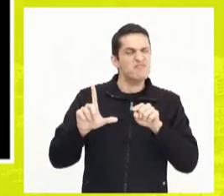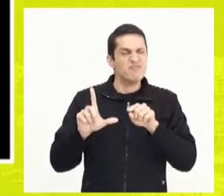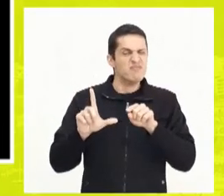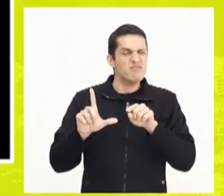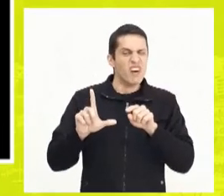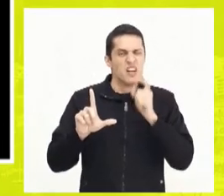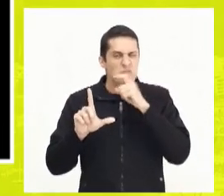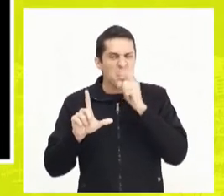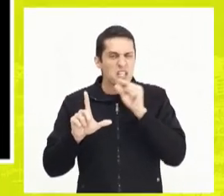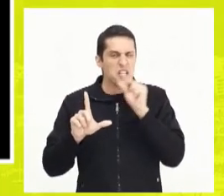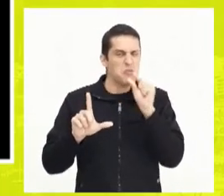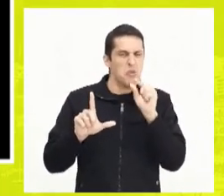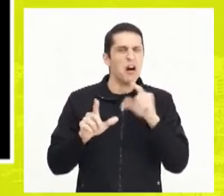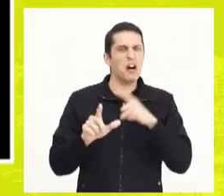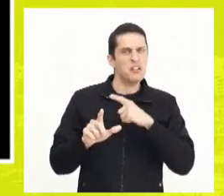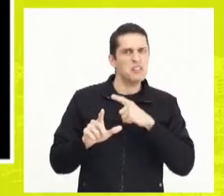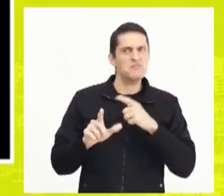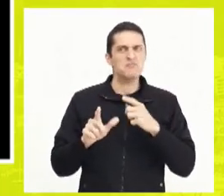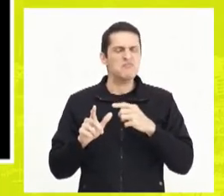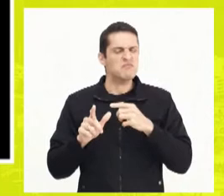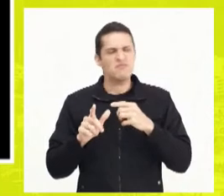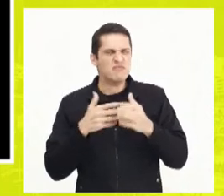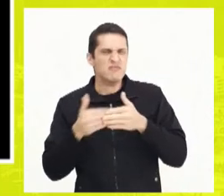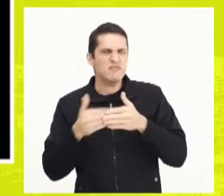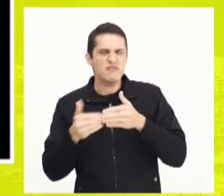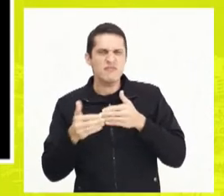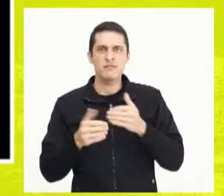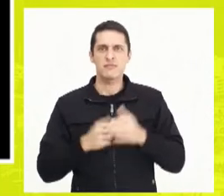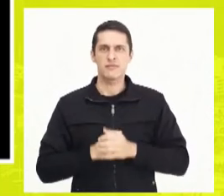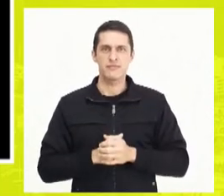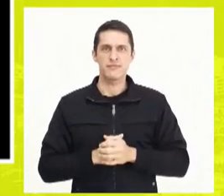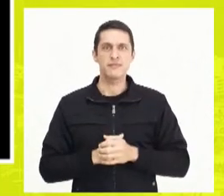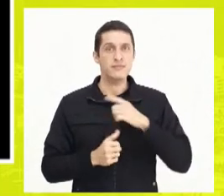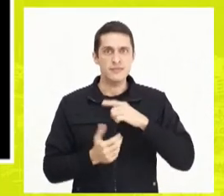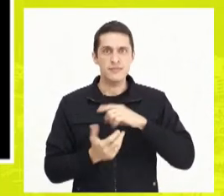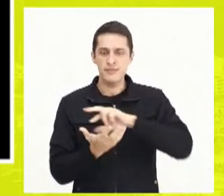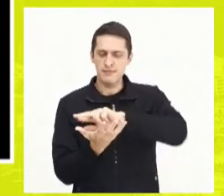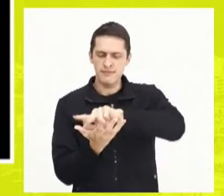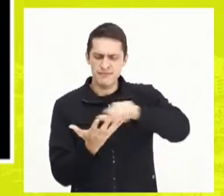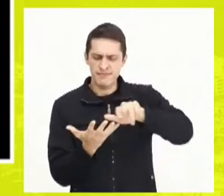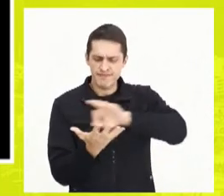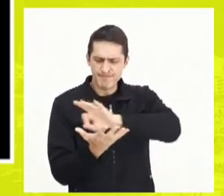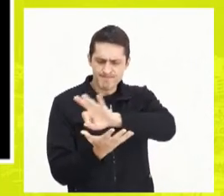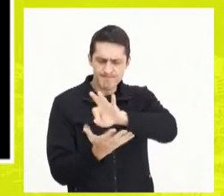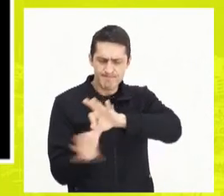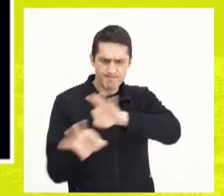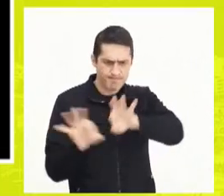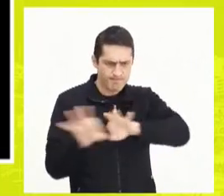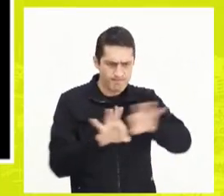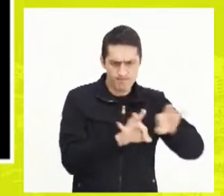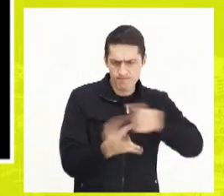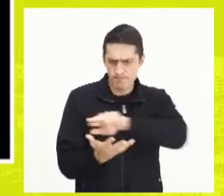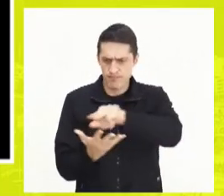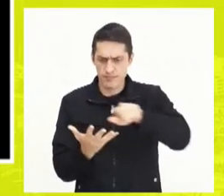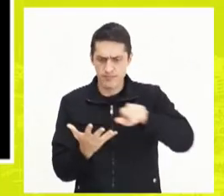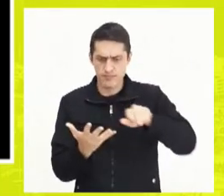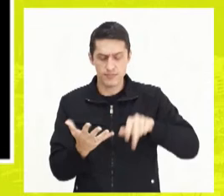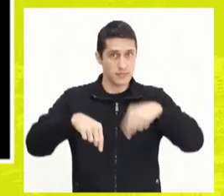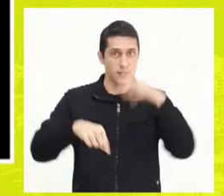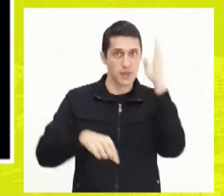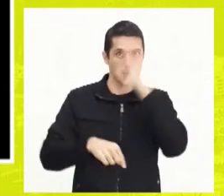even though they know that the information is fake they choose to trust it they choose to believe in